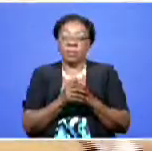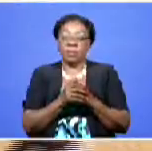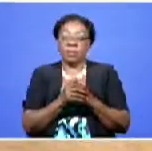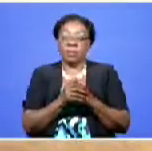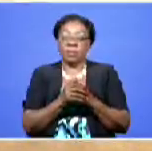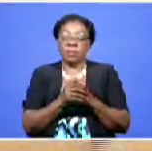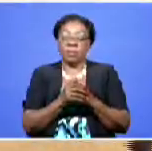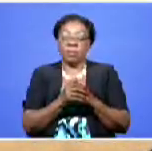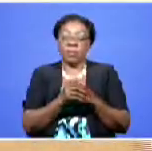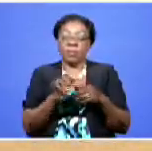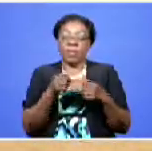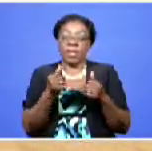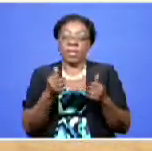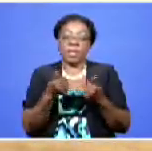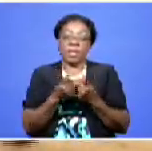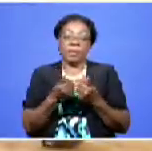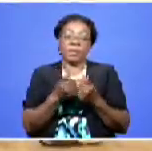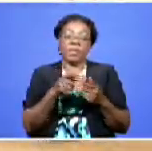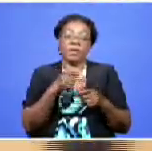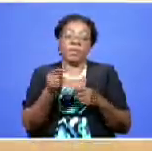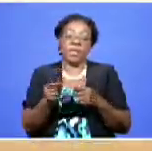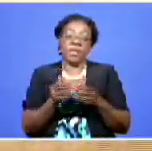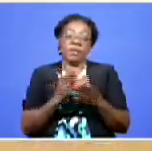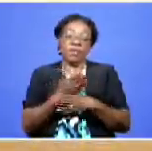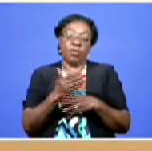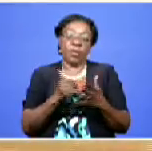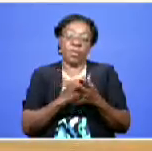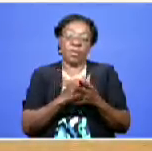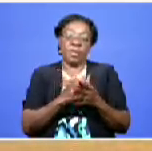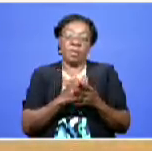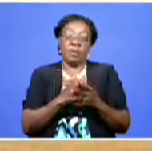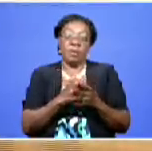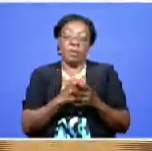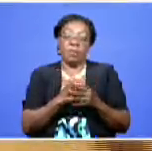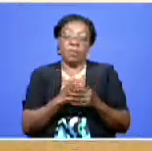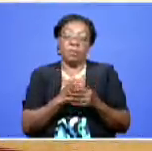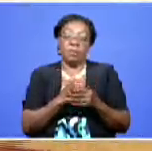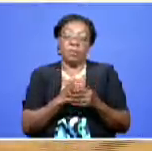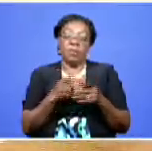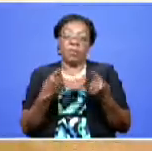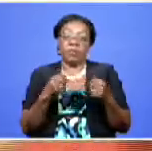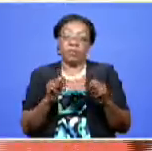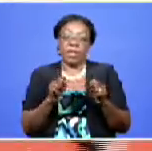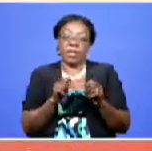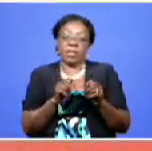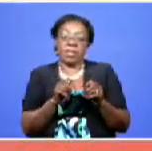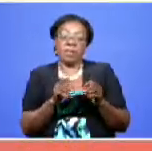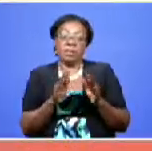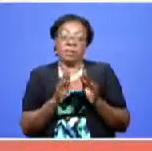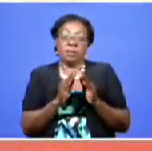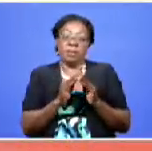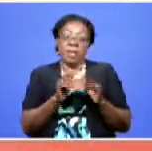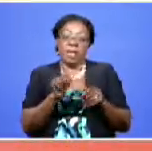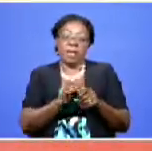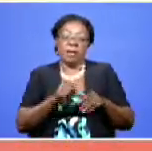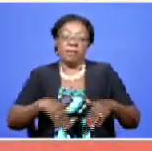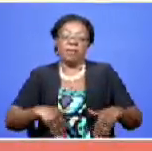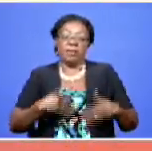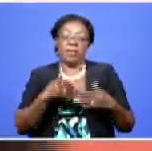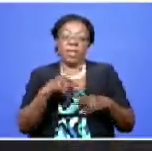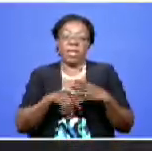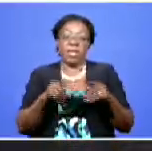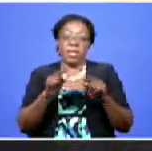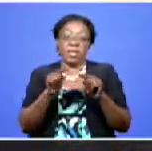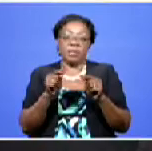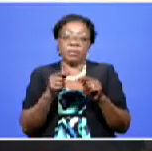to begin the game with fire instead of trying to build through it. And when it's urgent to try to jump on the game, everybody in this gym could see